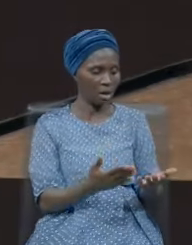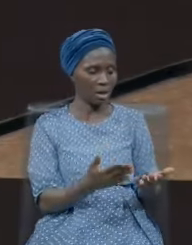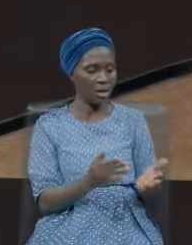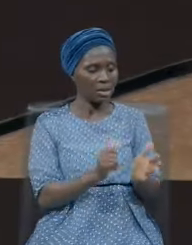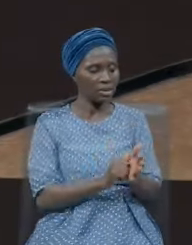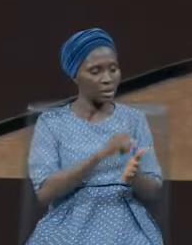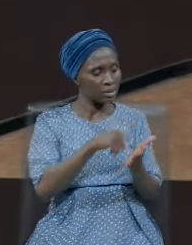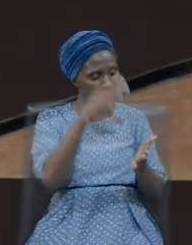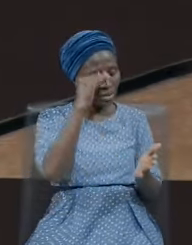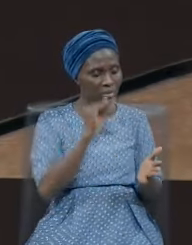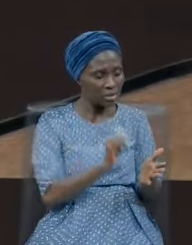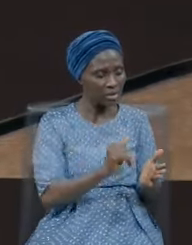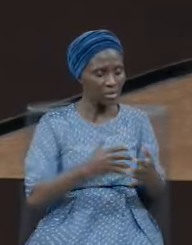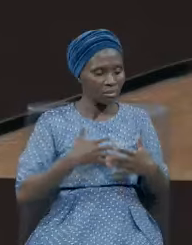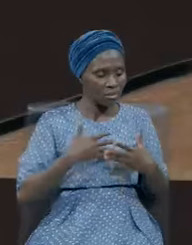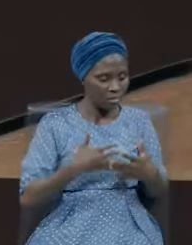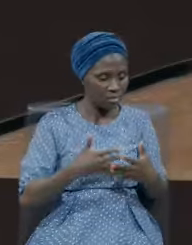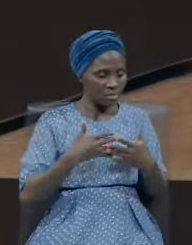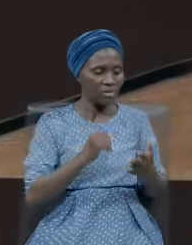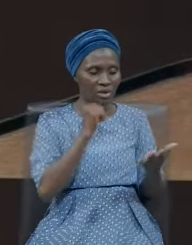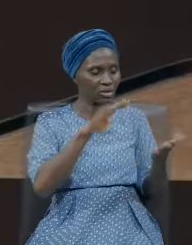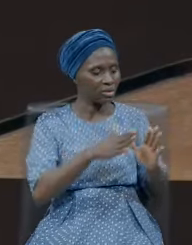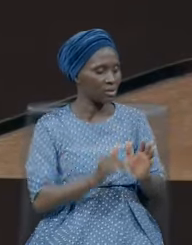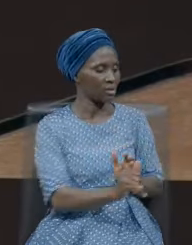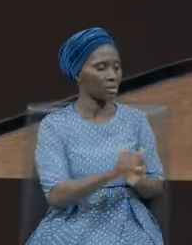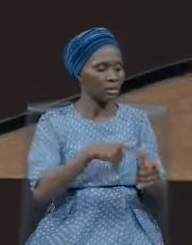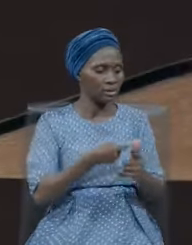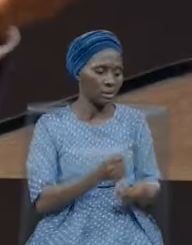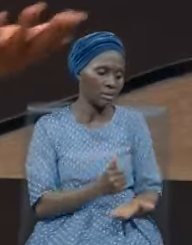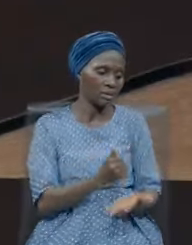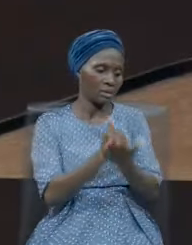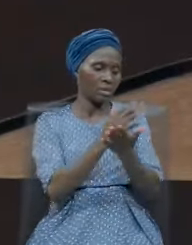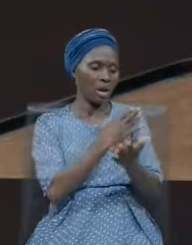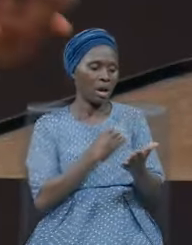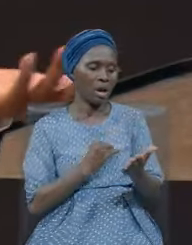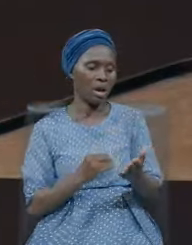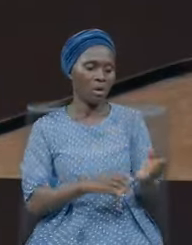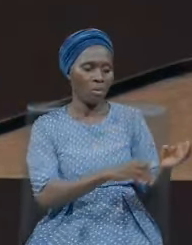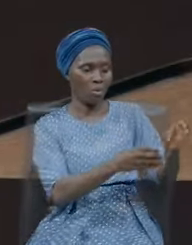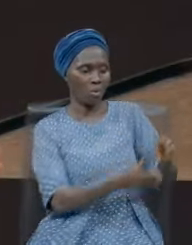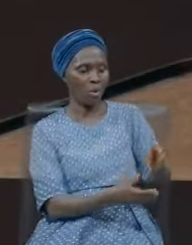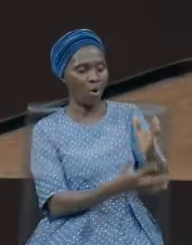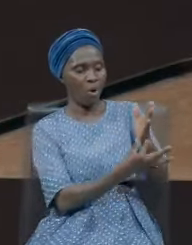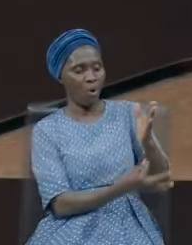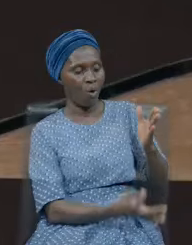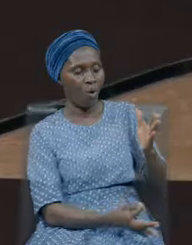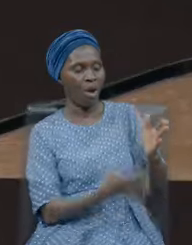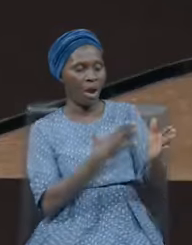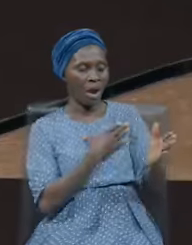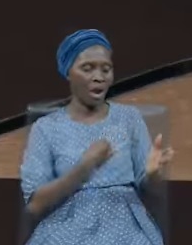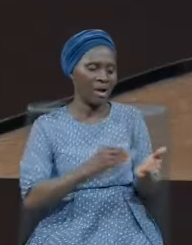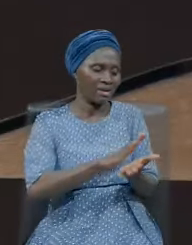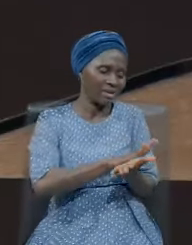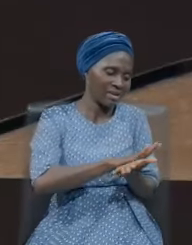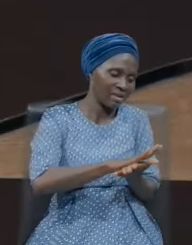He poured oil and wine, first aid. That's the normal level. He